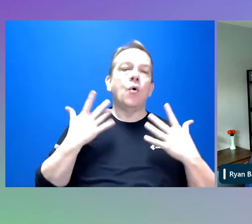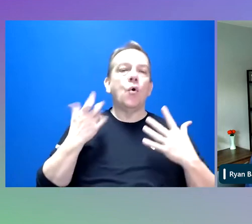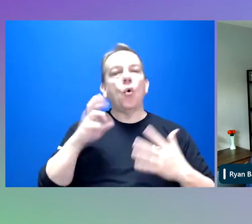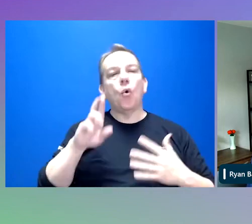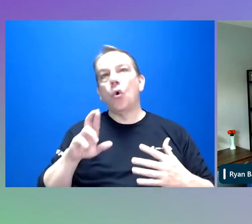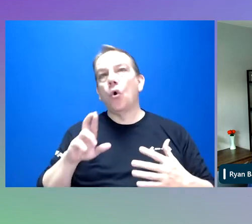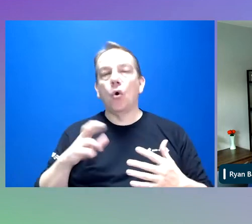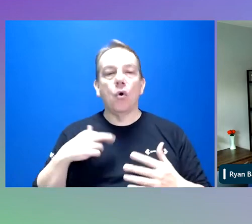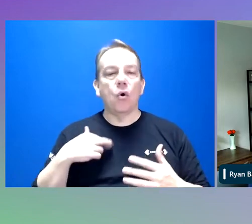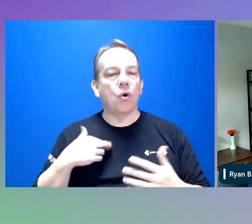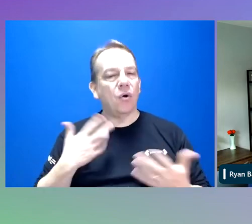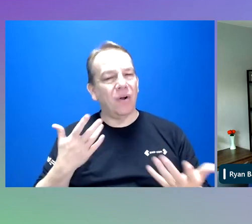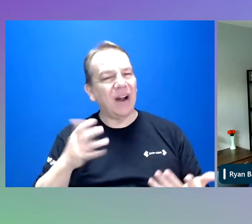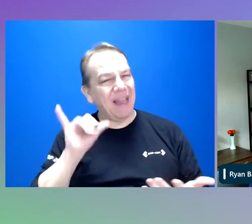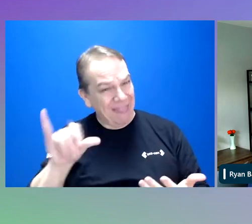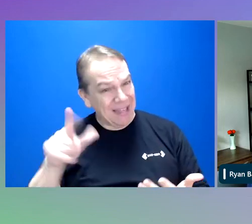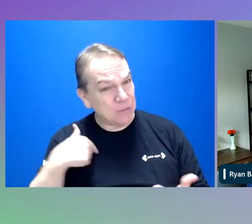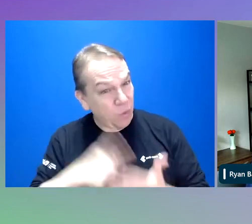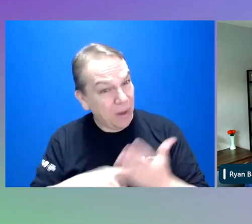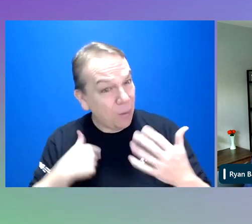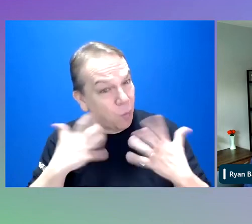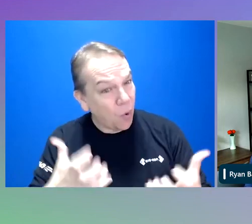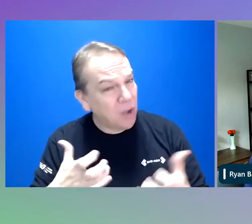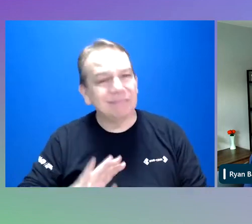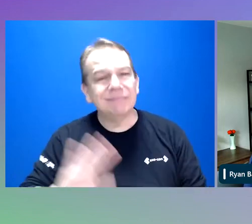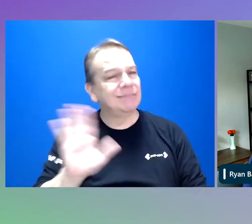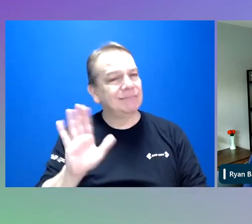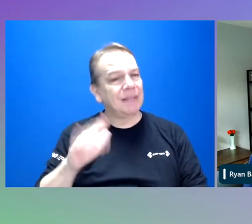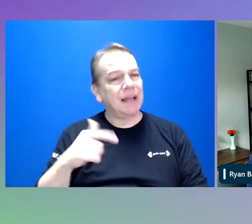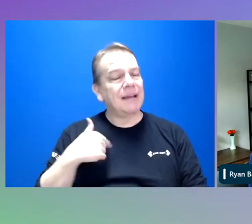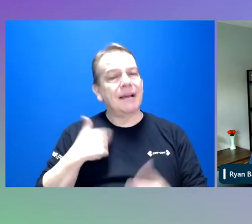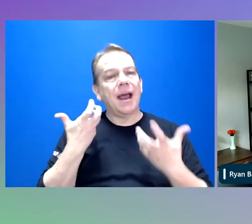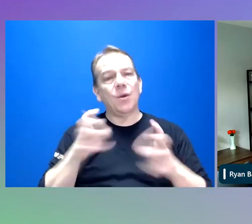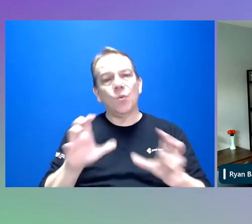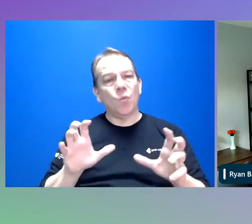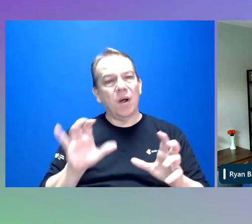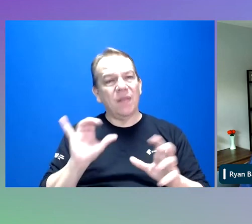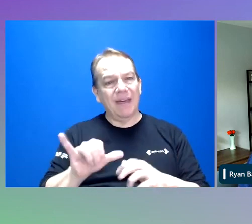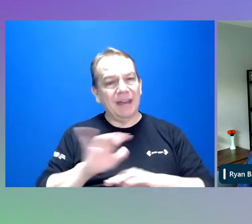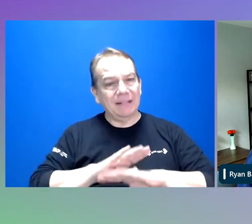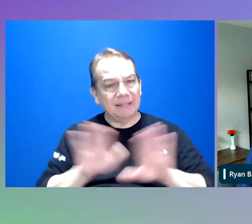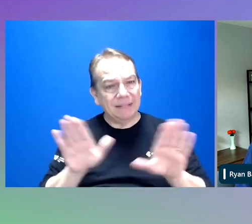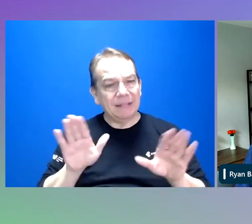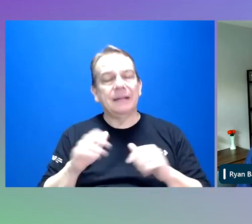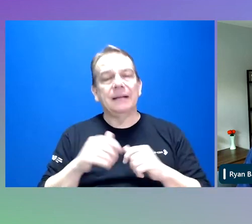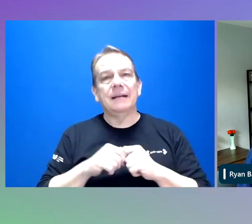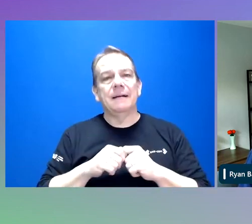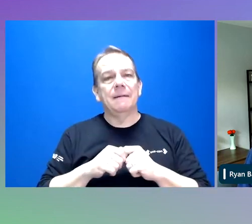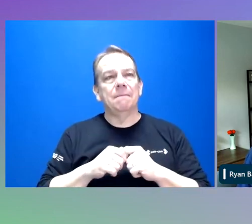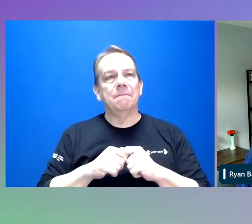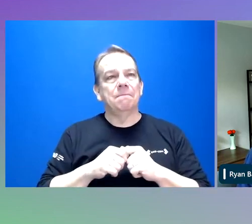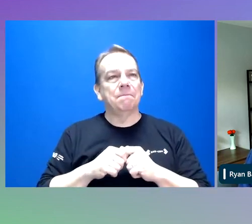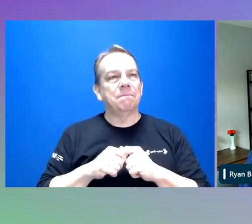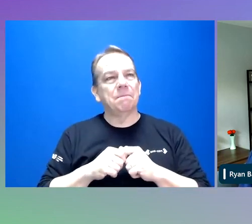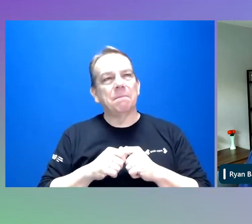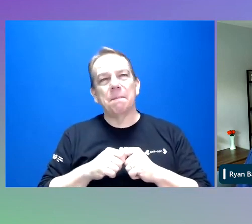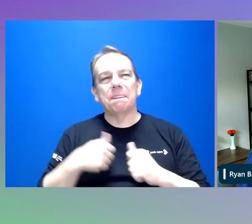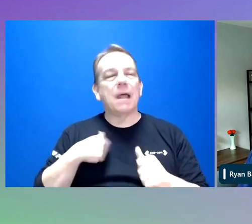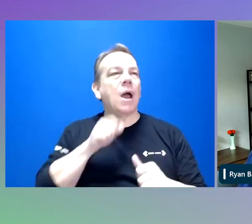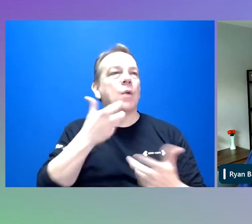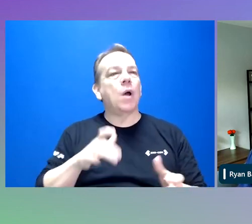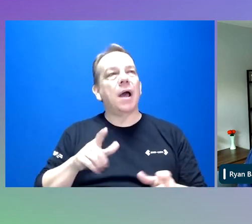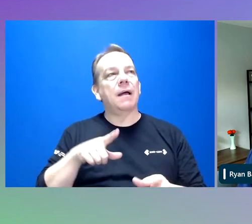kind of ambience that I want. I don't want to feel that I'm in some sort of